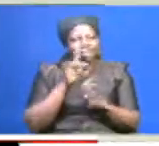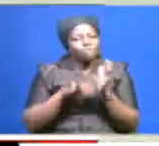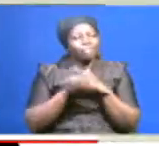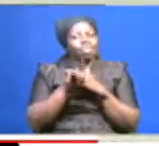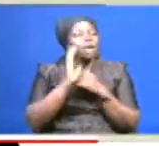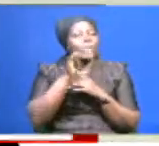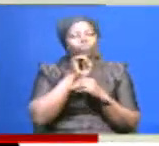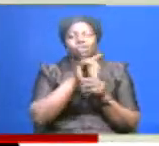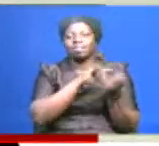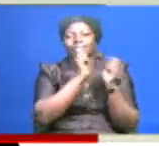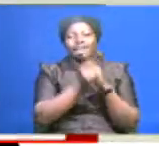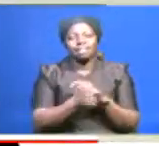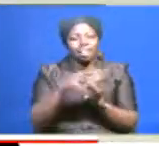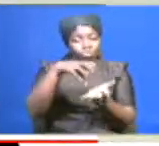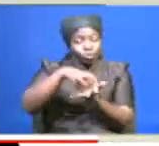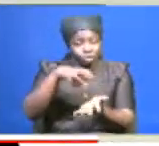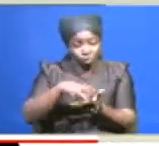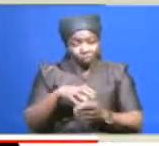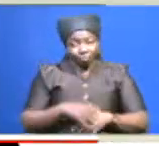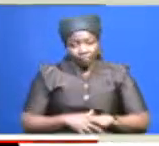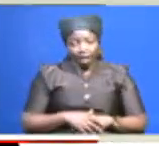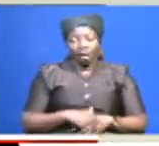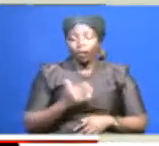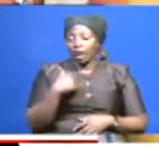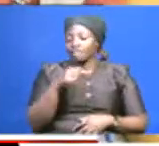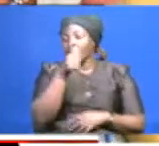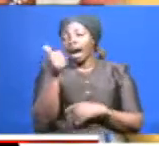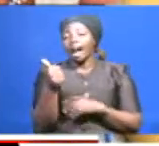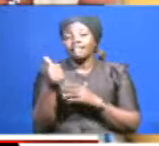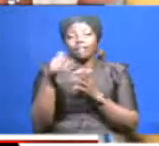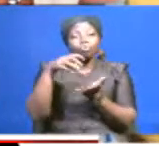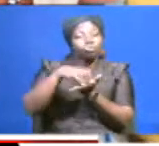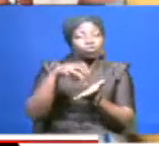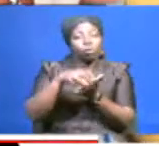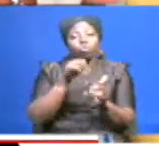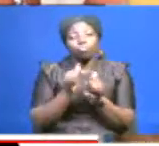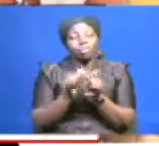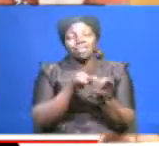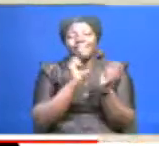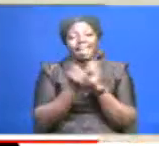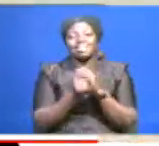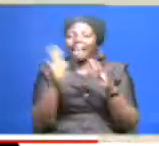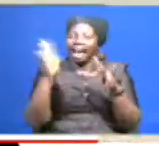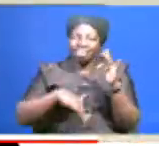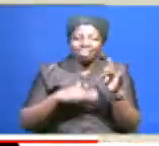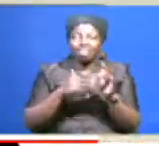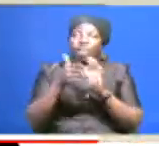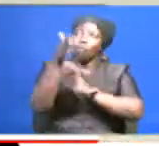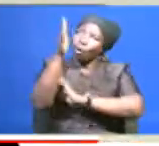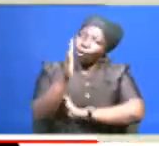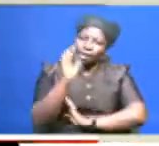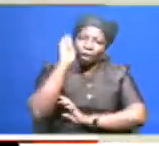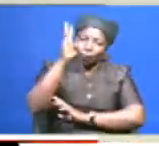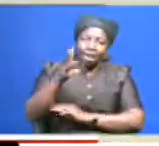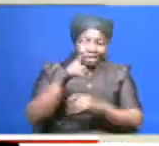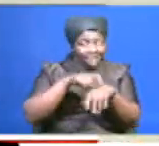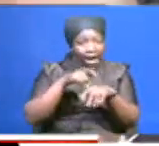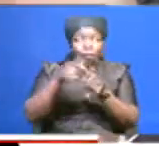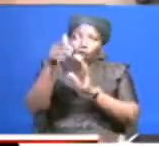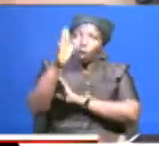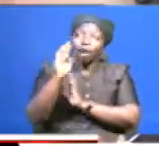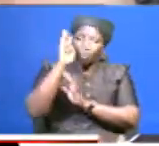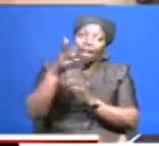quo. There are other situations that are irreversible. Mambo ya Mungu. Na yakisha fanyika, you accept